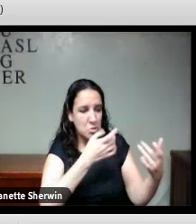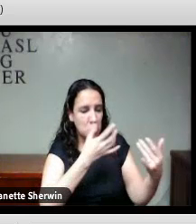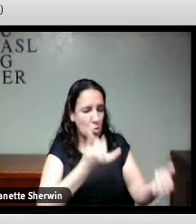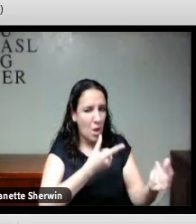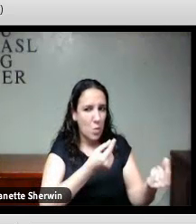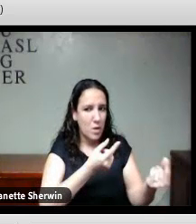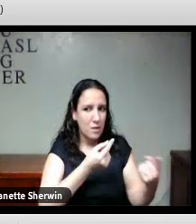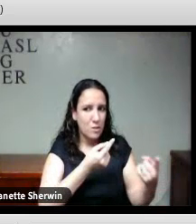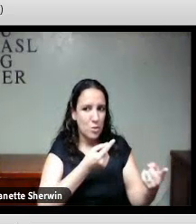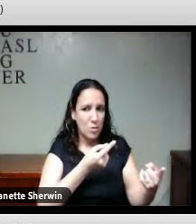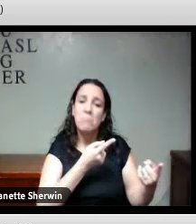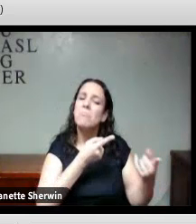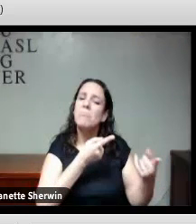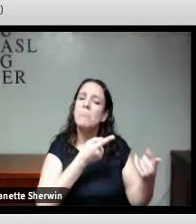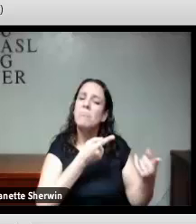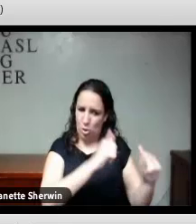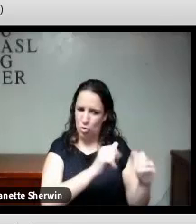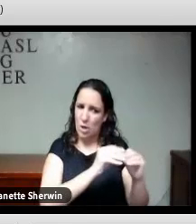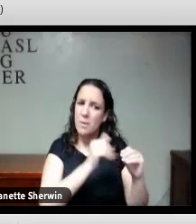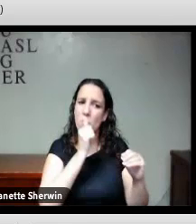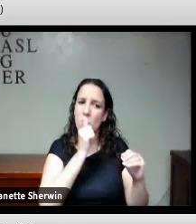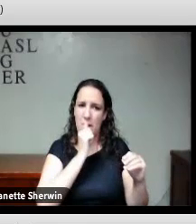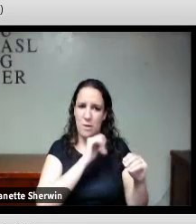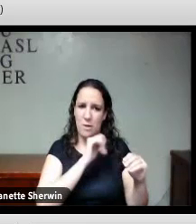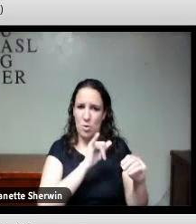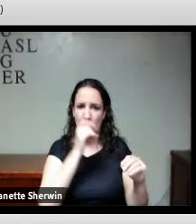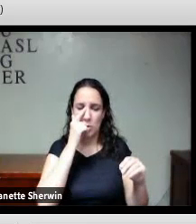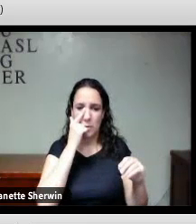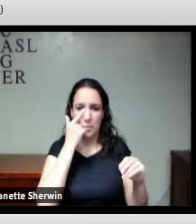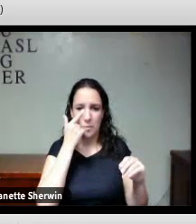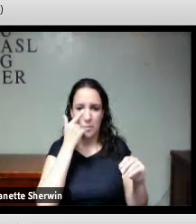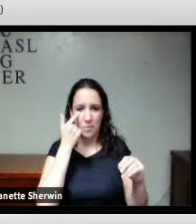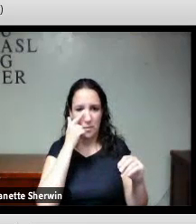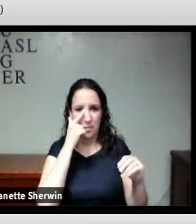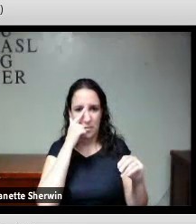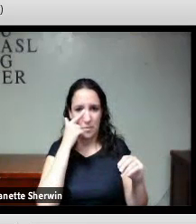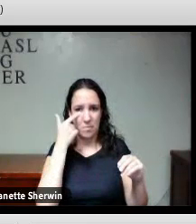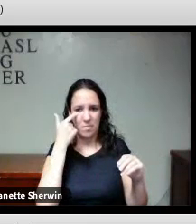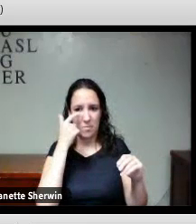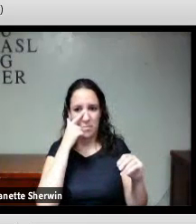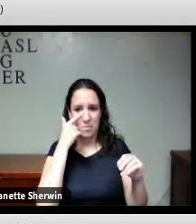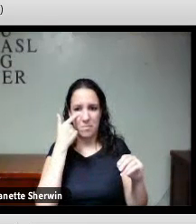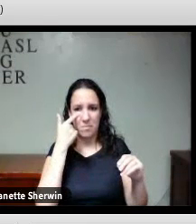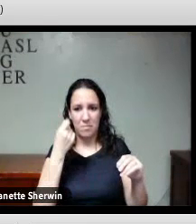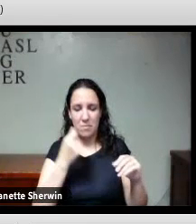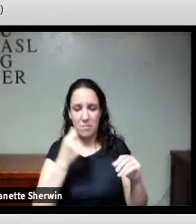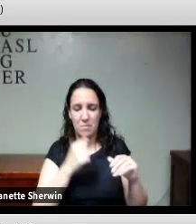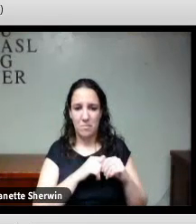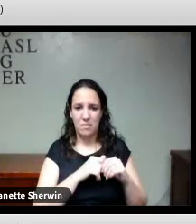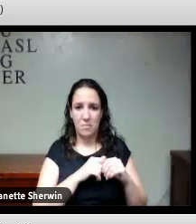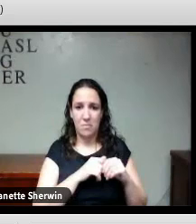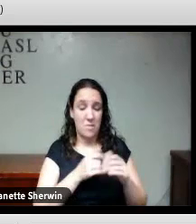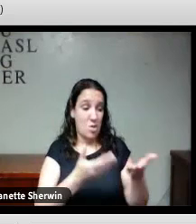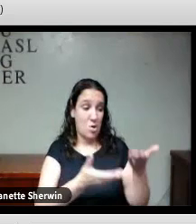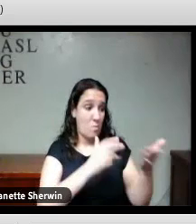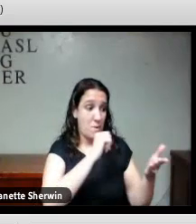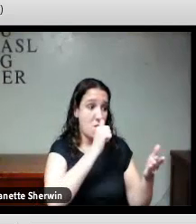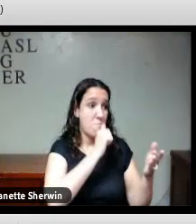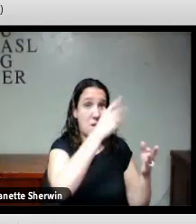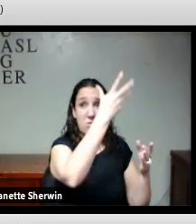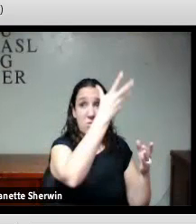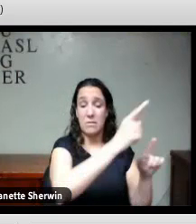going to try to be more patient, aren't they? They may not be more patient with other people that they have to deal with out in the world, but when they come into